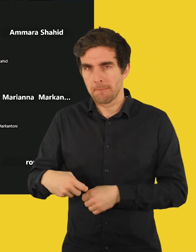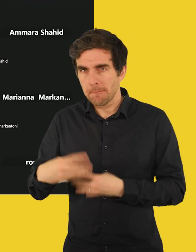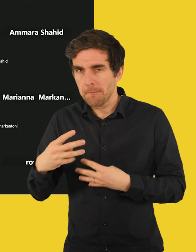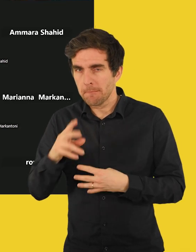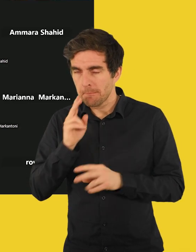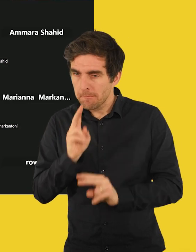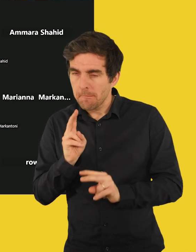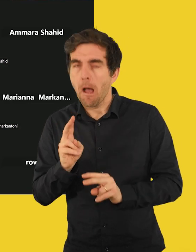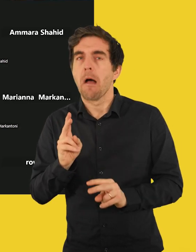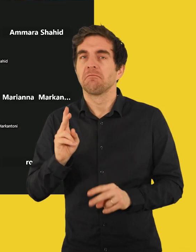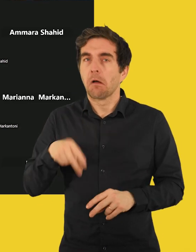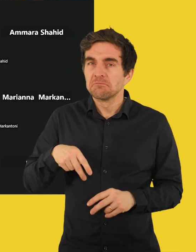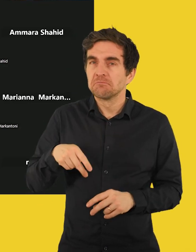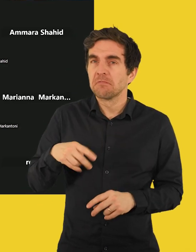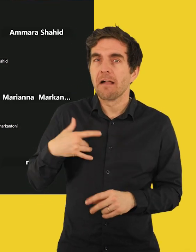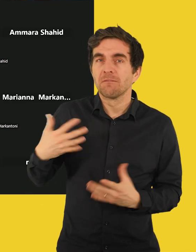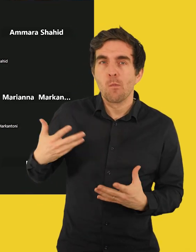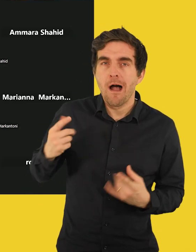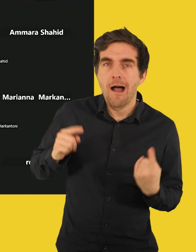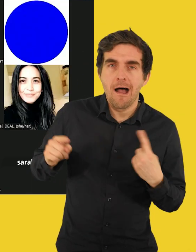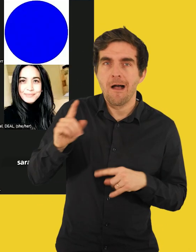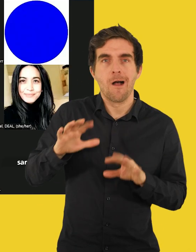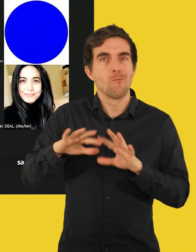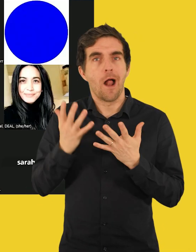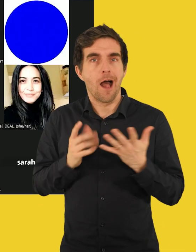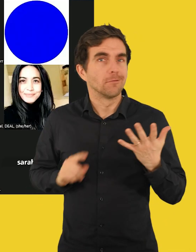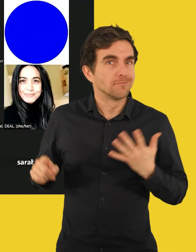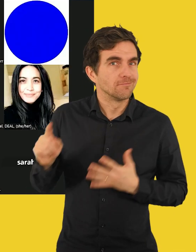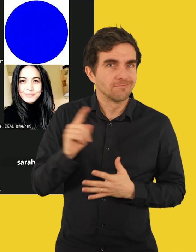places we're joining from in the chat box.